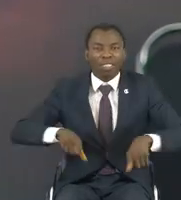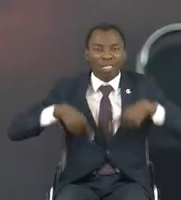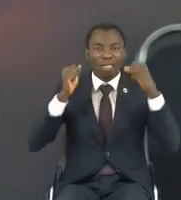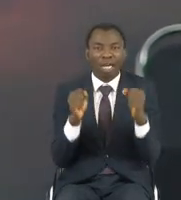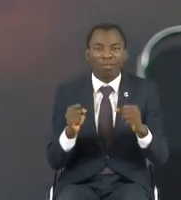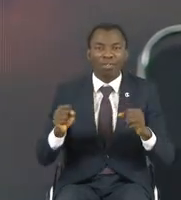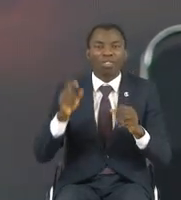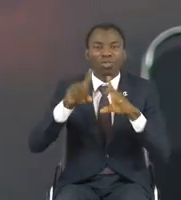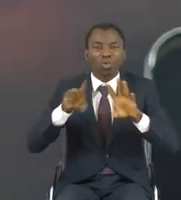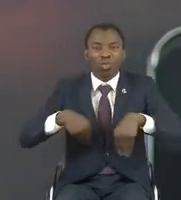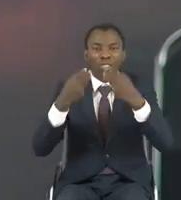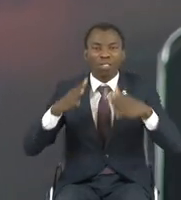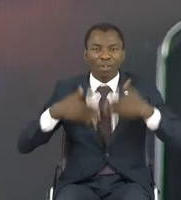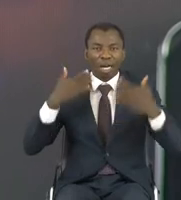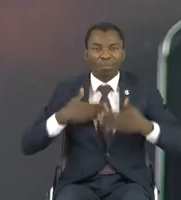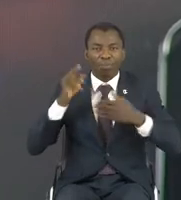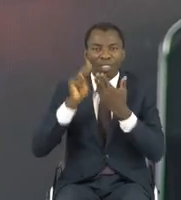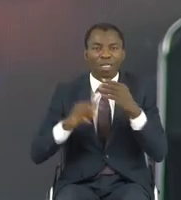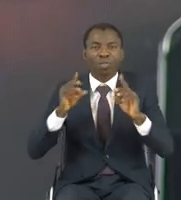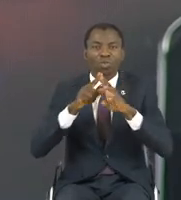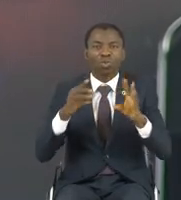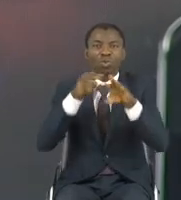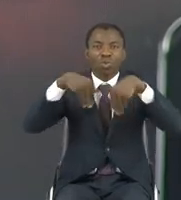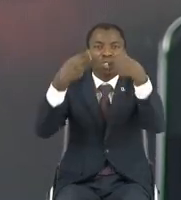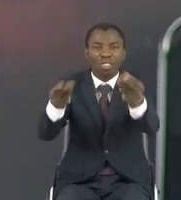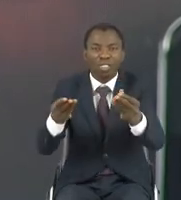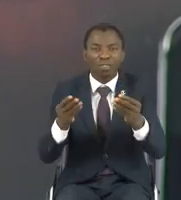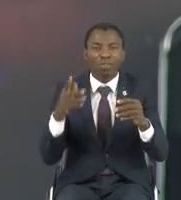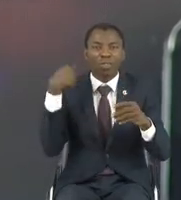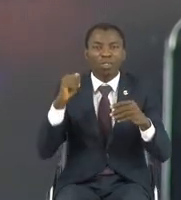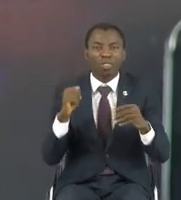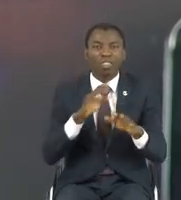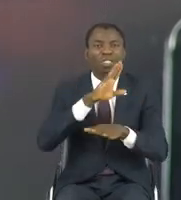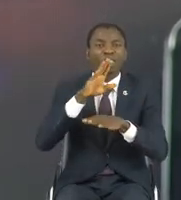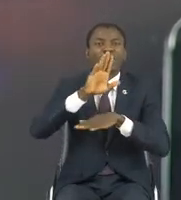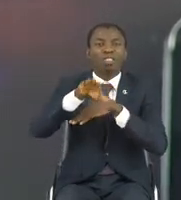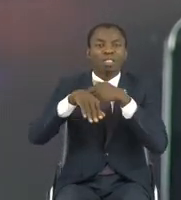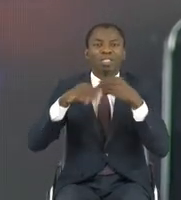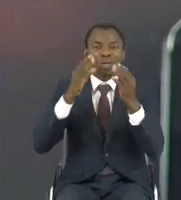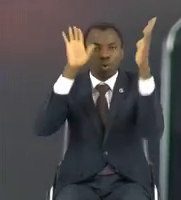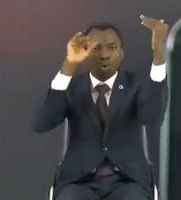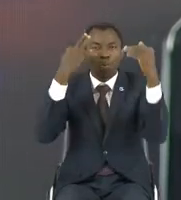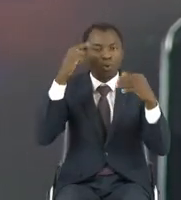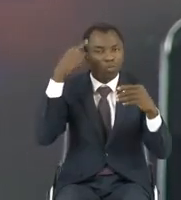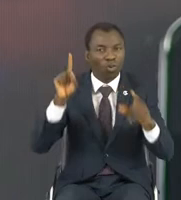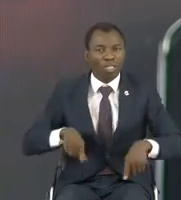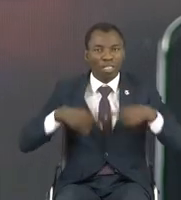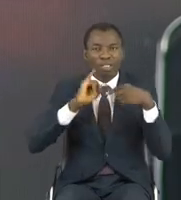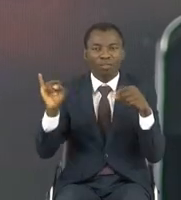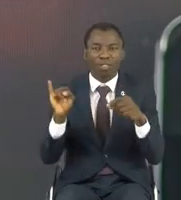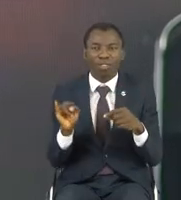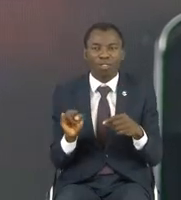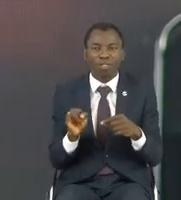deliver happiness, and deliver the hope for living. But you must receive